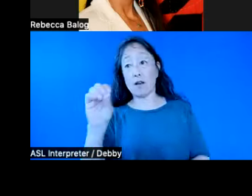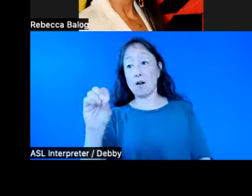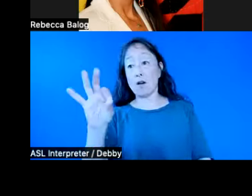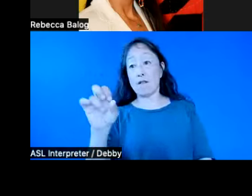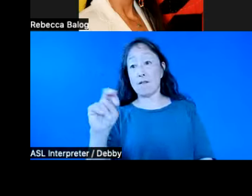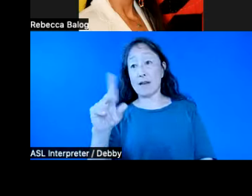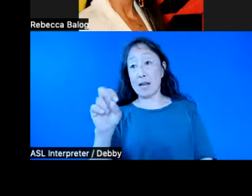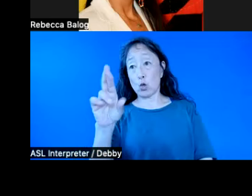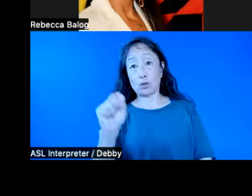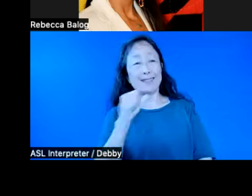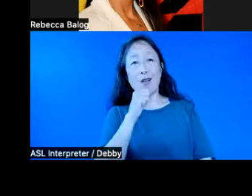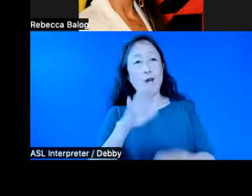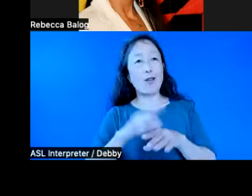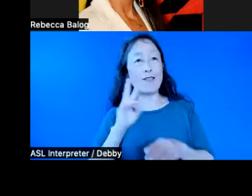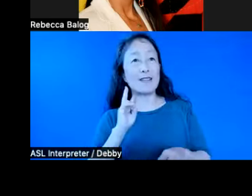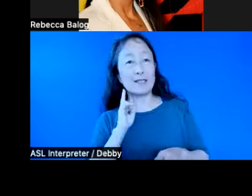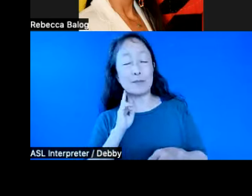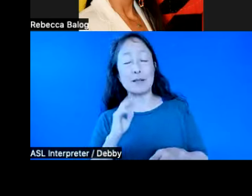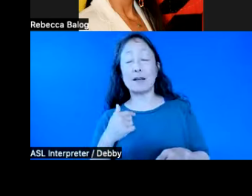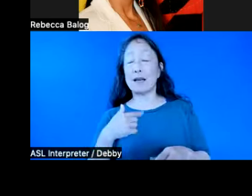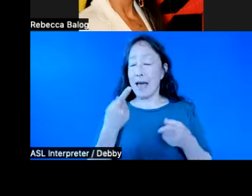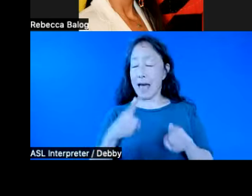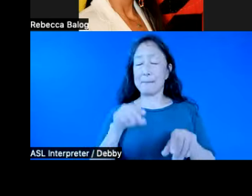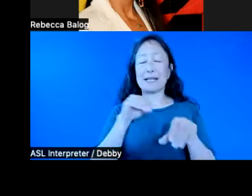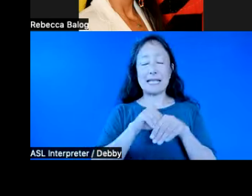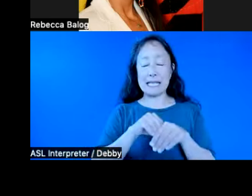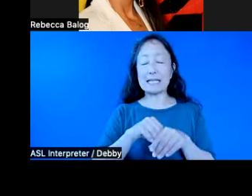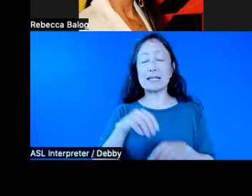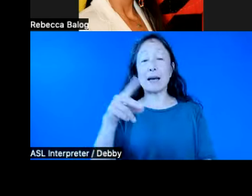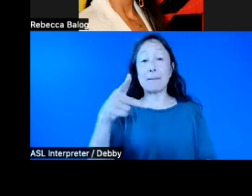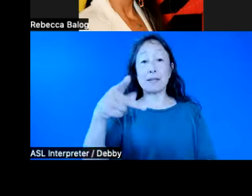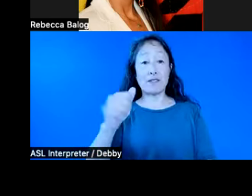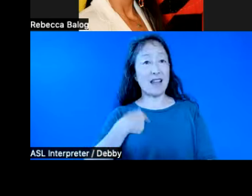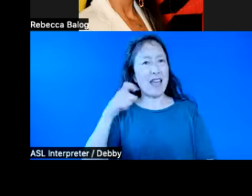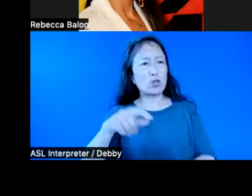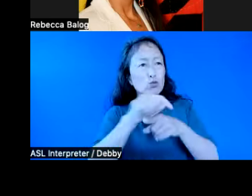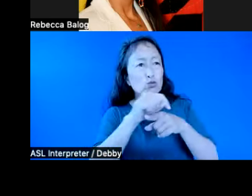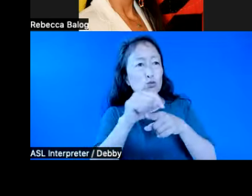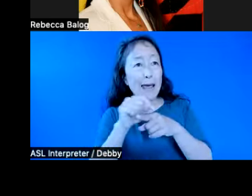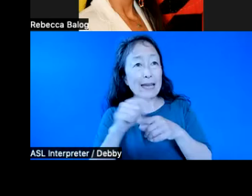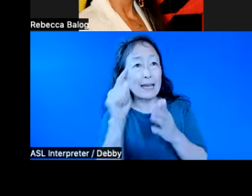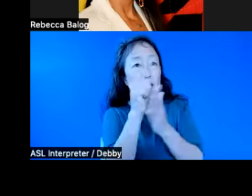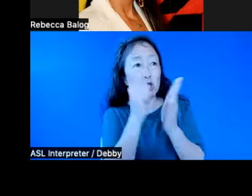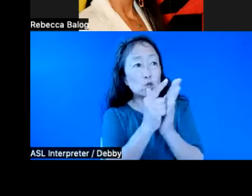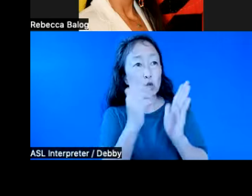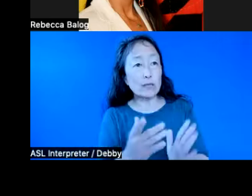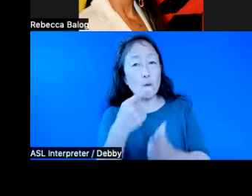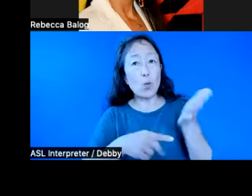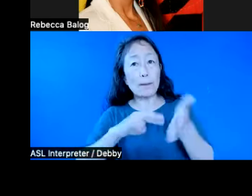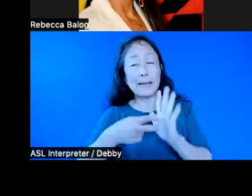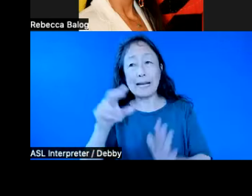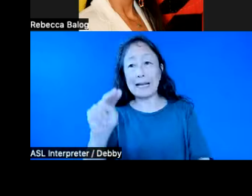Pennsylvania. I had to train attorneys on what NICWA was because the children were removed and taken